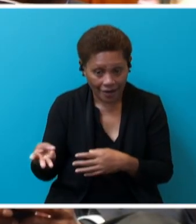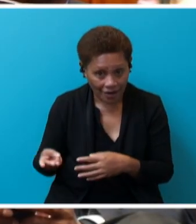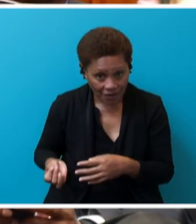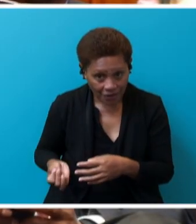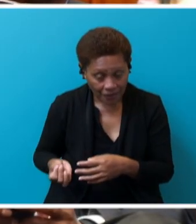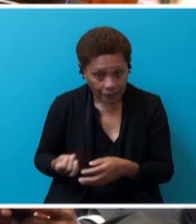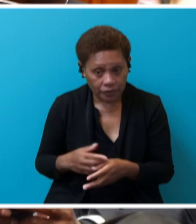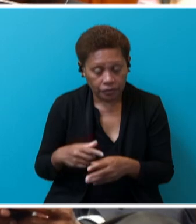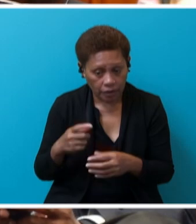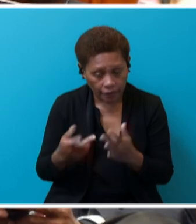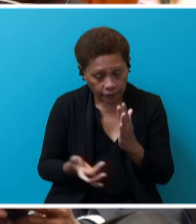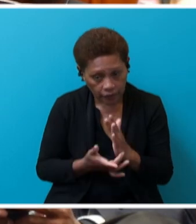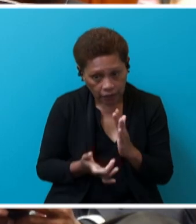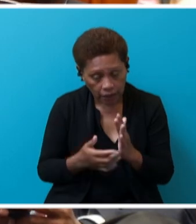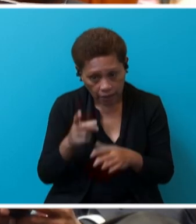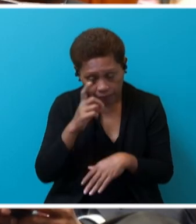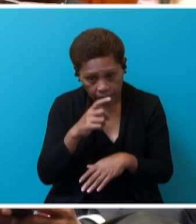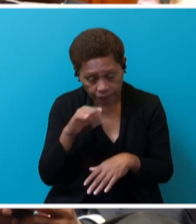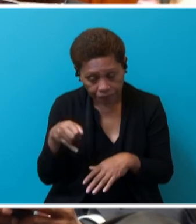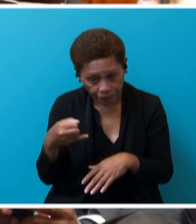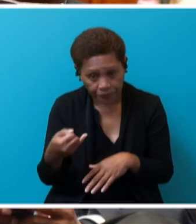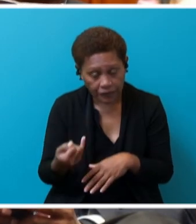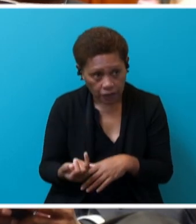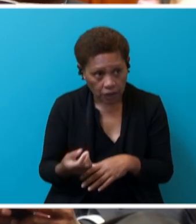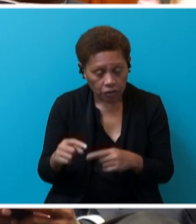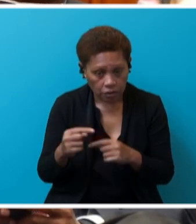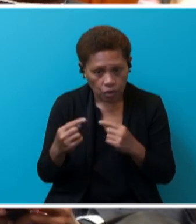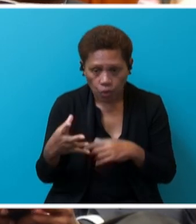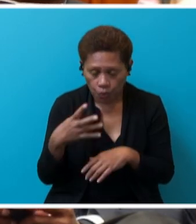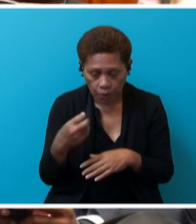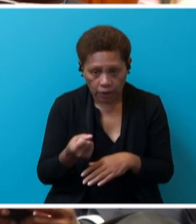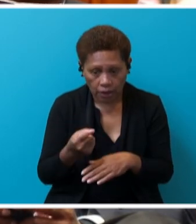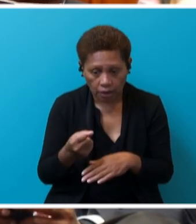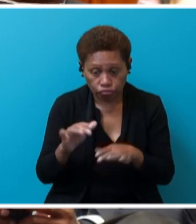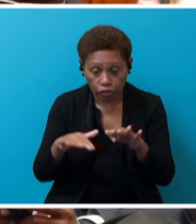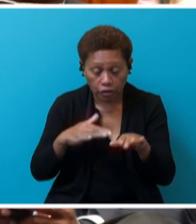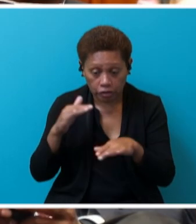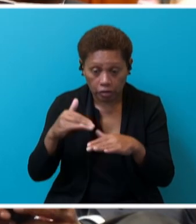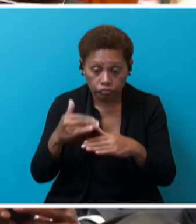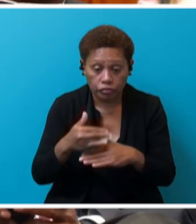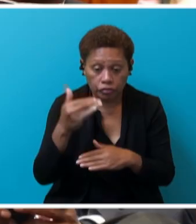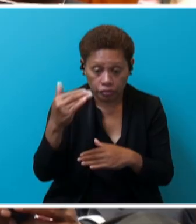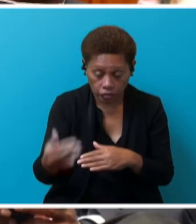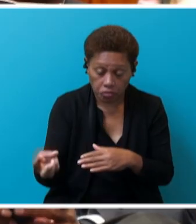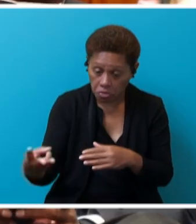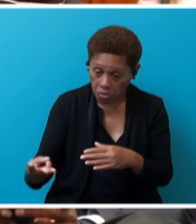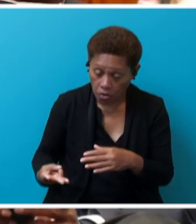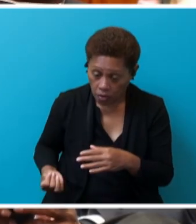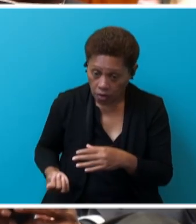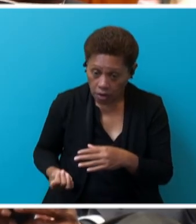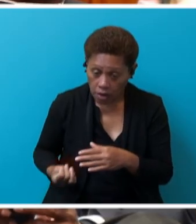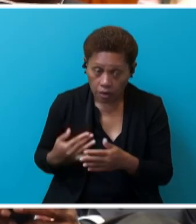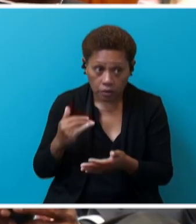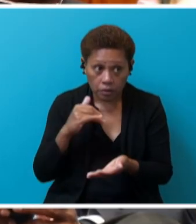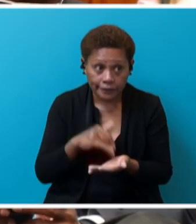our technical people, and it is necessary that we take this step. And WEF has adjusted salaries and wages. In addition,